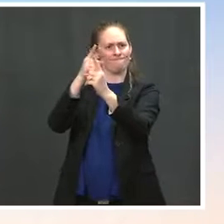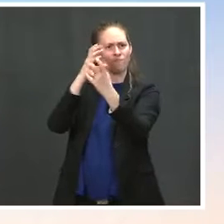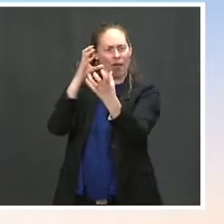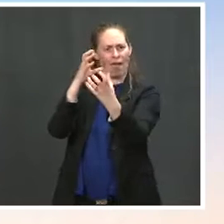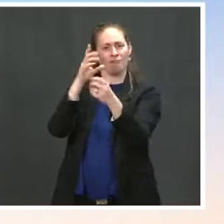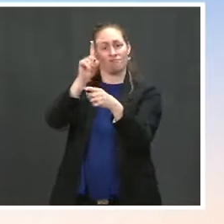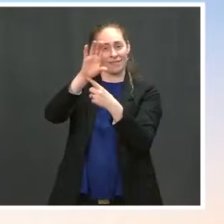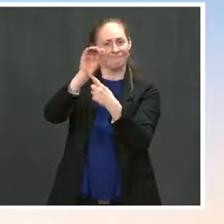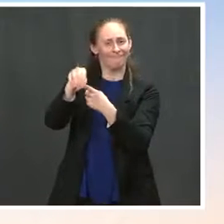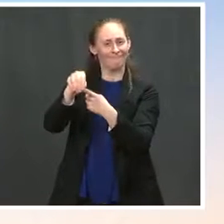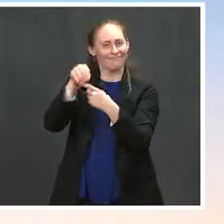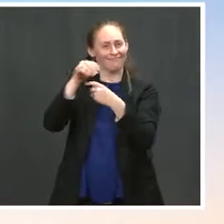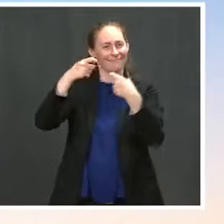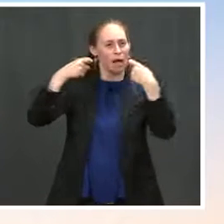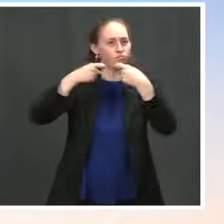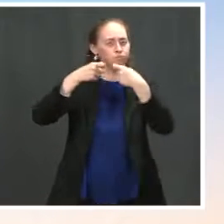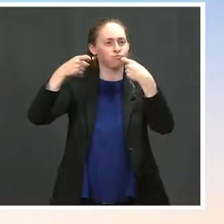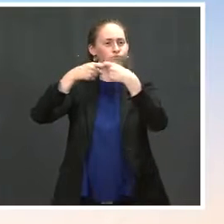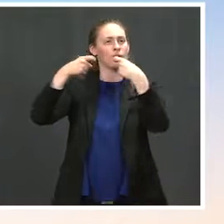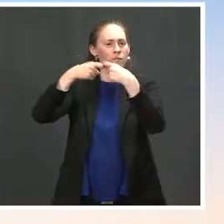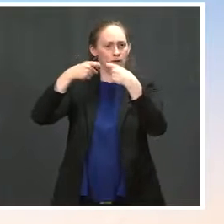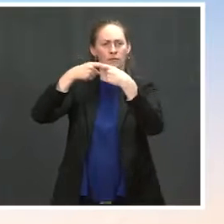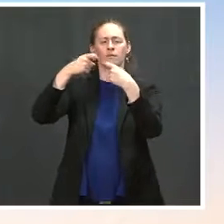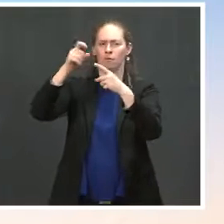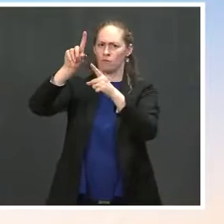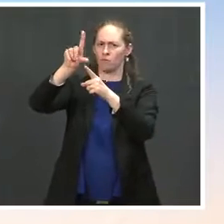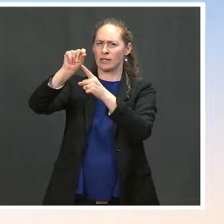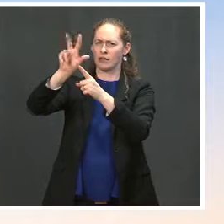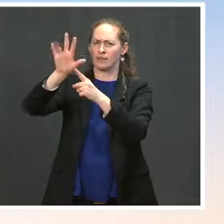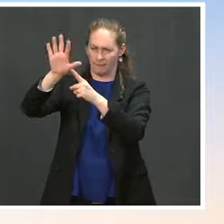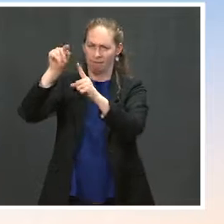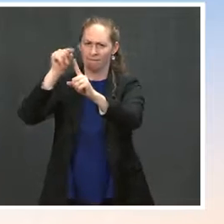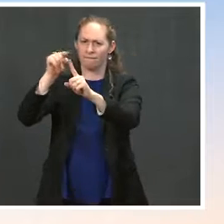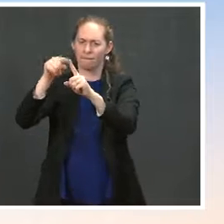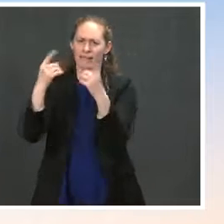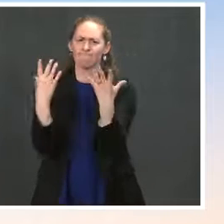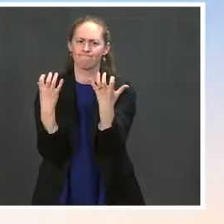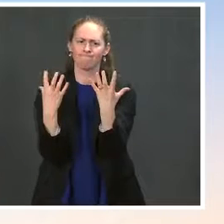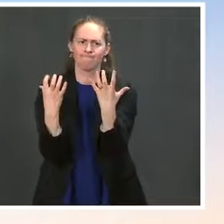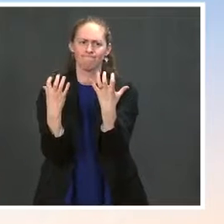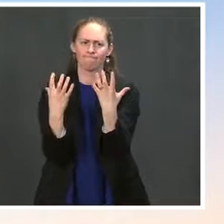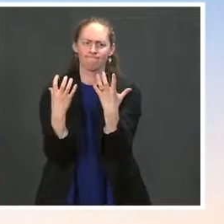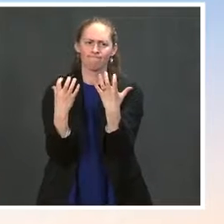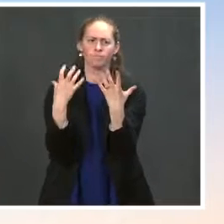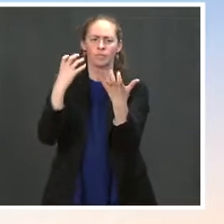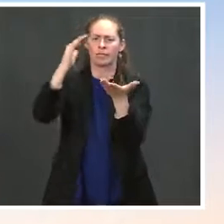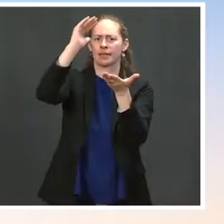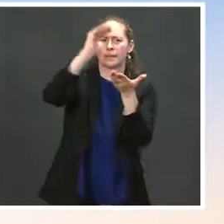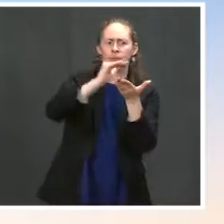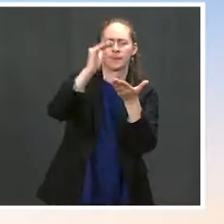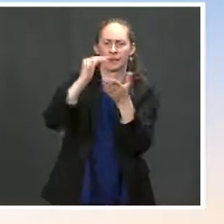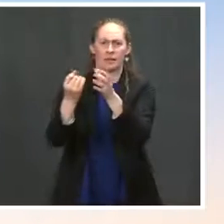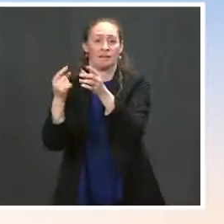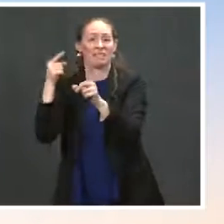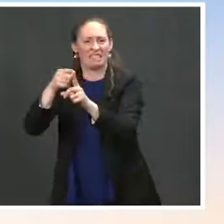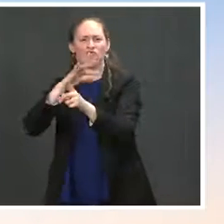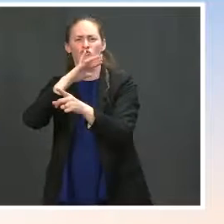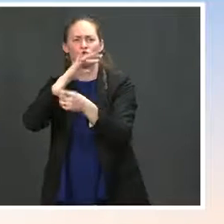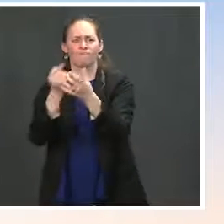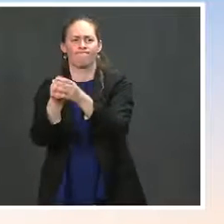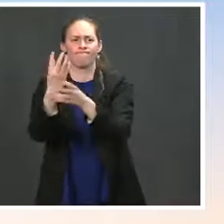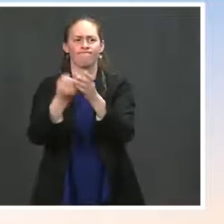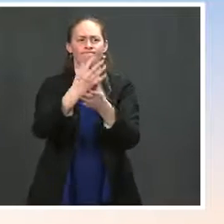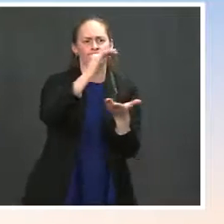which can be achieved through multiple cost-effective pathways, each resulting in meaningful emissions reductions in this decade. That's a step that is